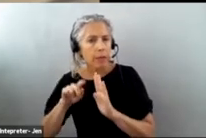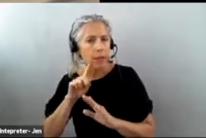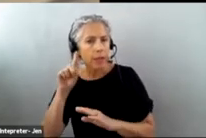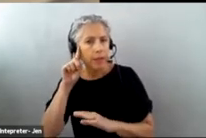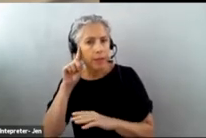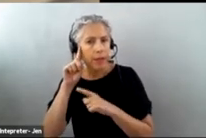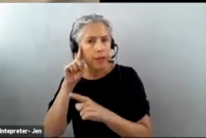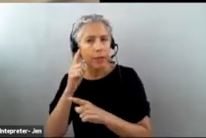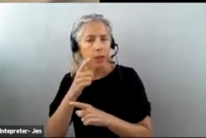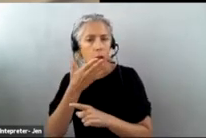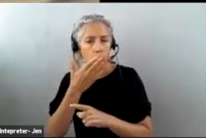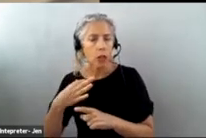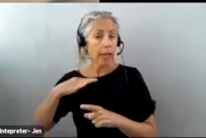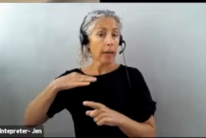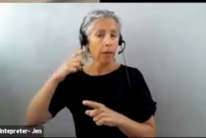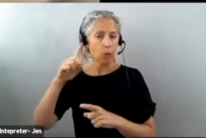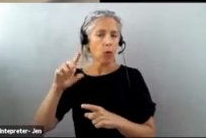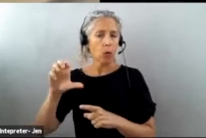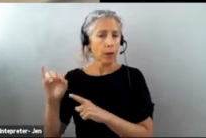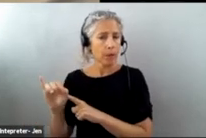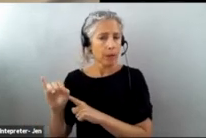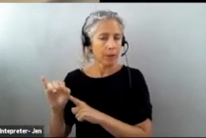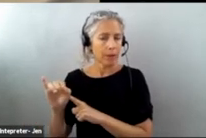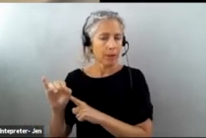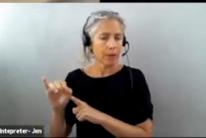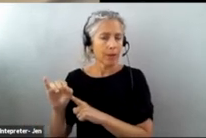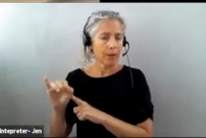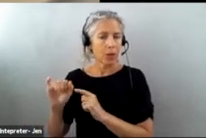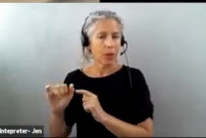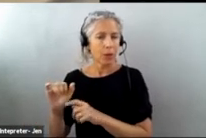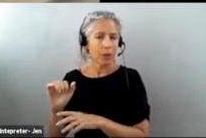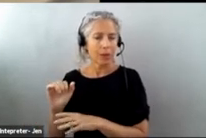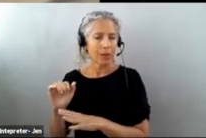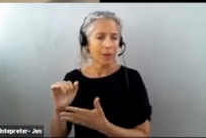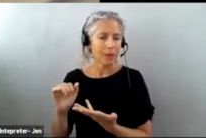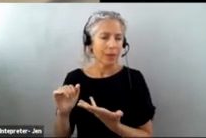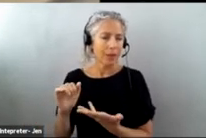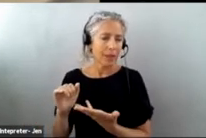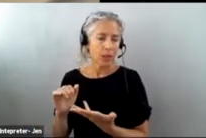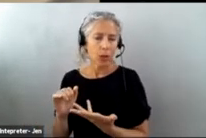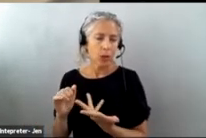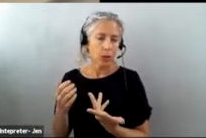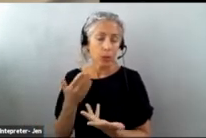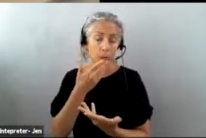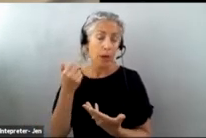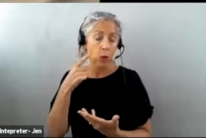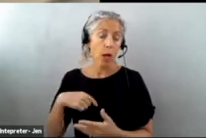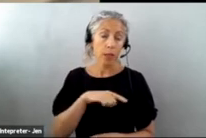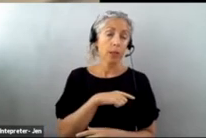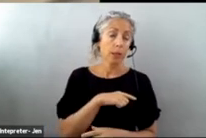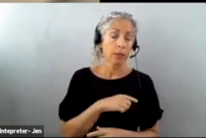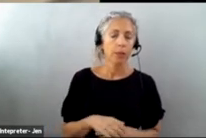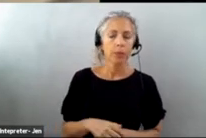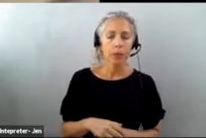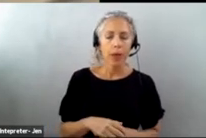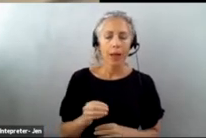made him a candidate for cochlear implants. So that was actually working in our favor towards the outcome that we wanted. And it was really just